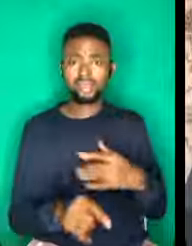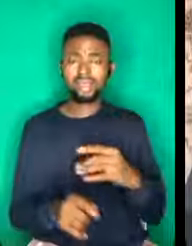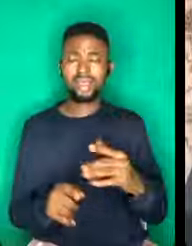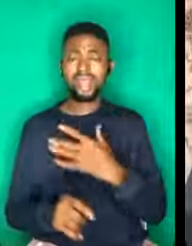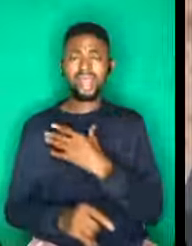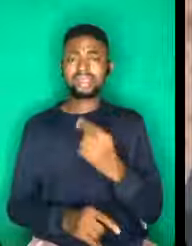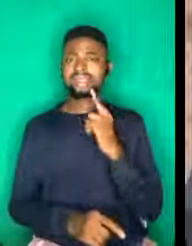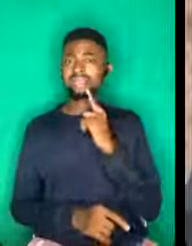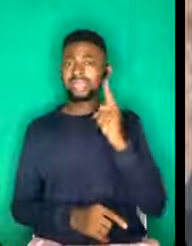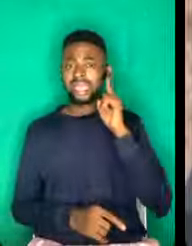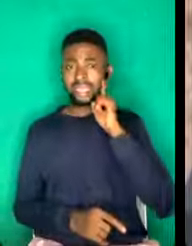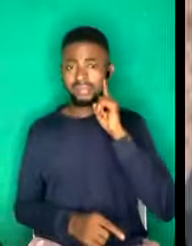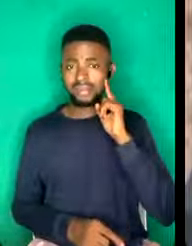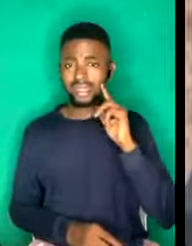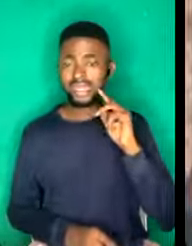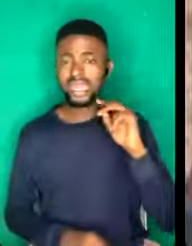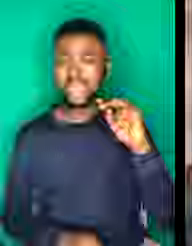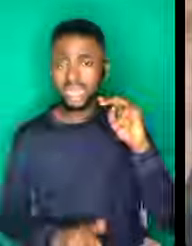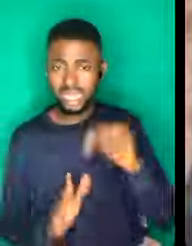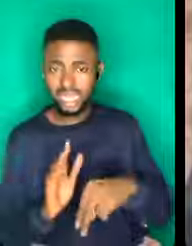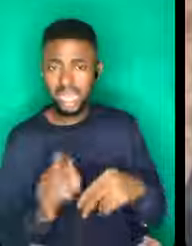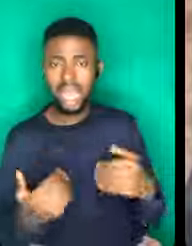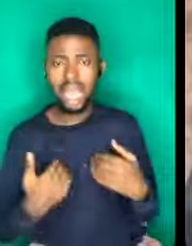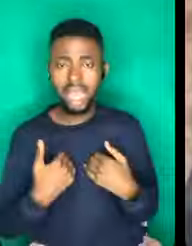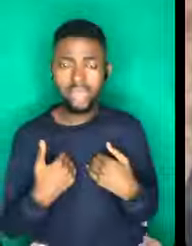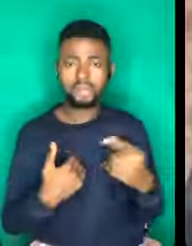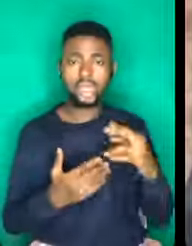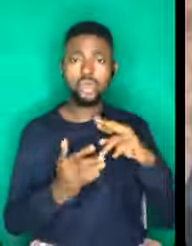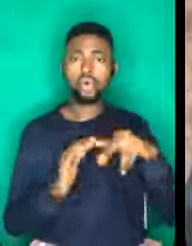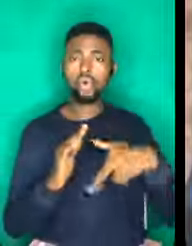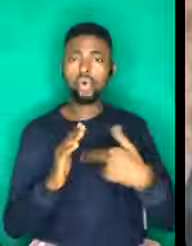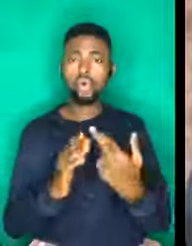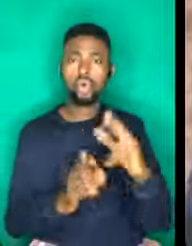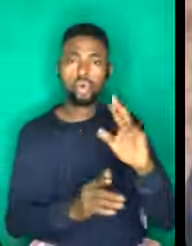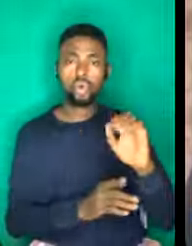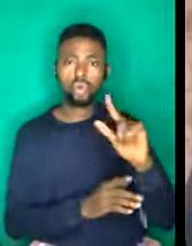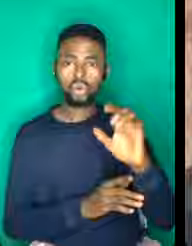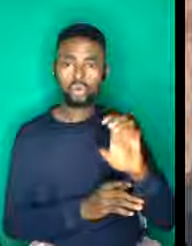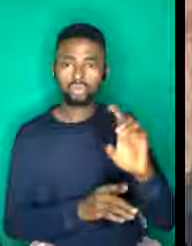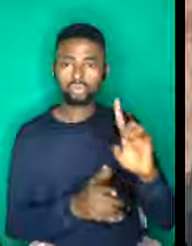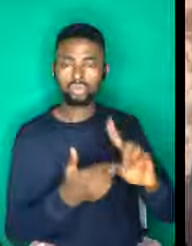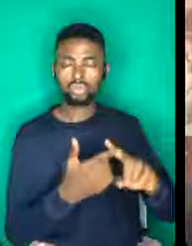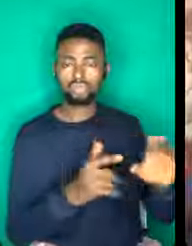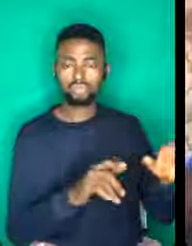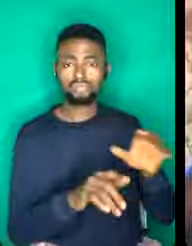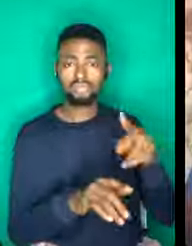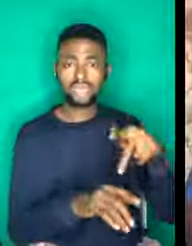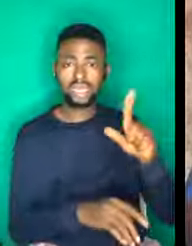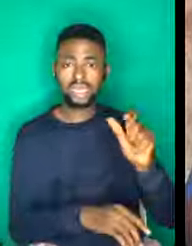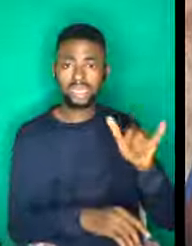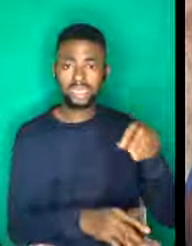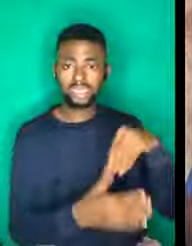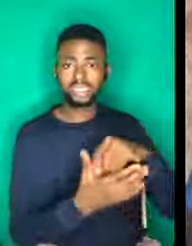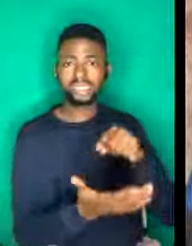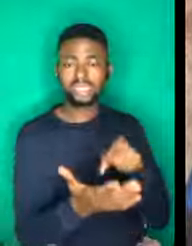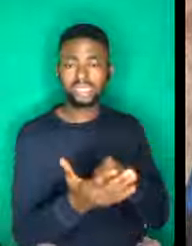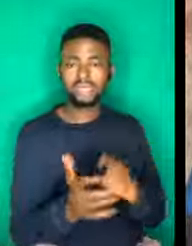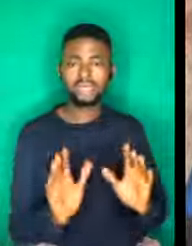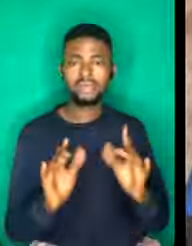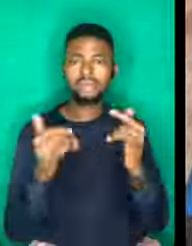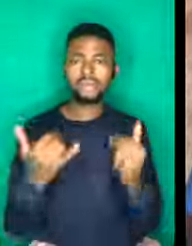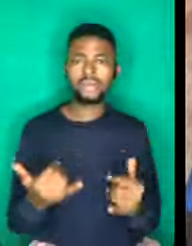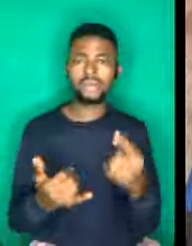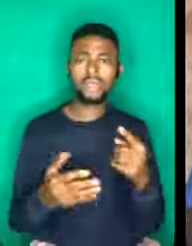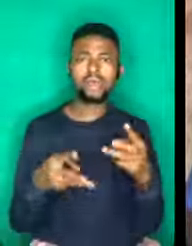have a part to play in this. So the way, first for me, I've always been with the